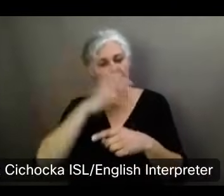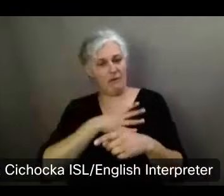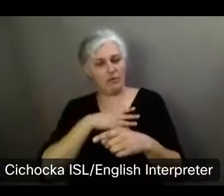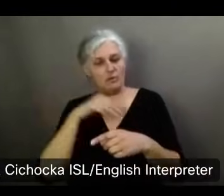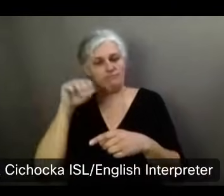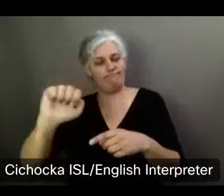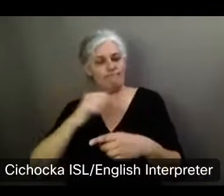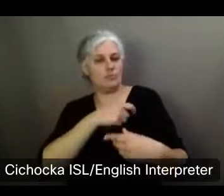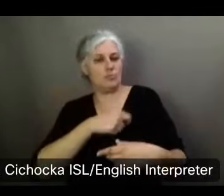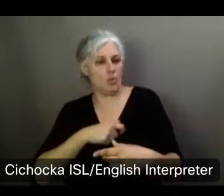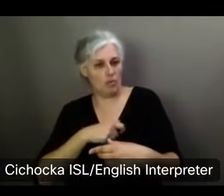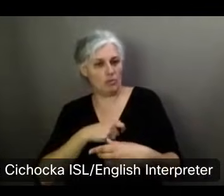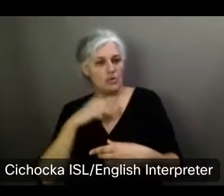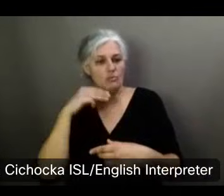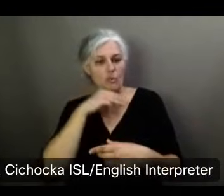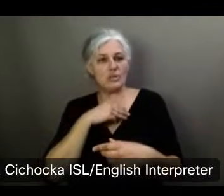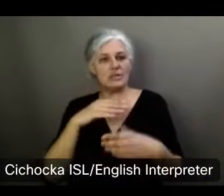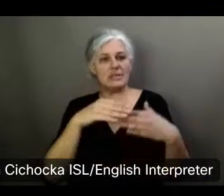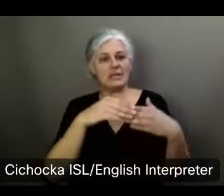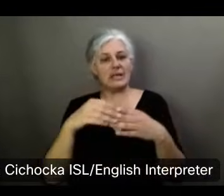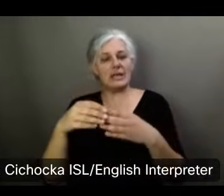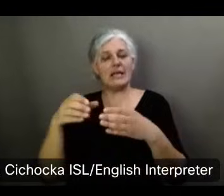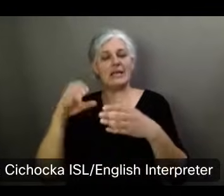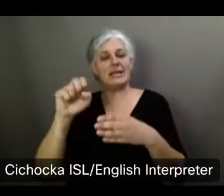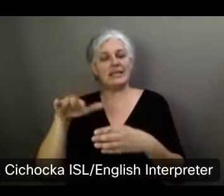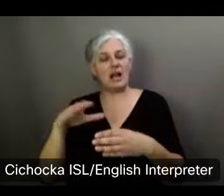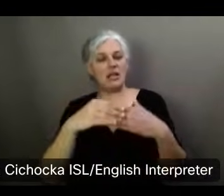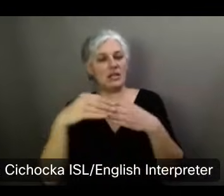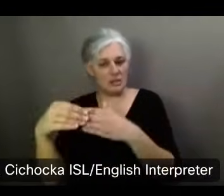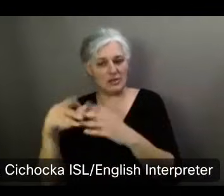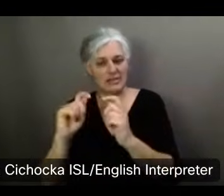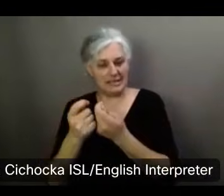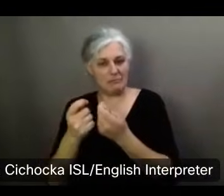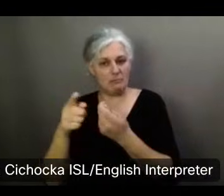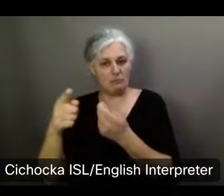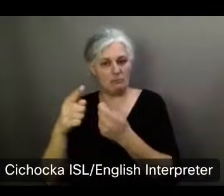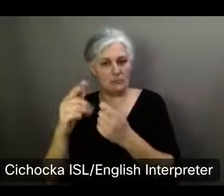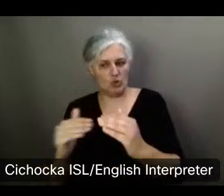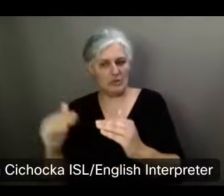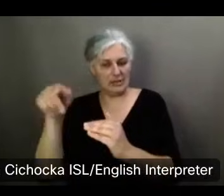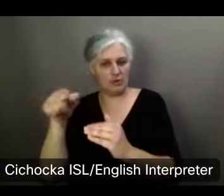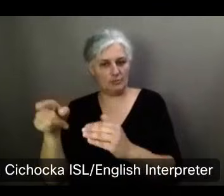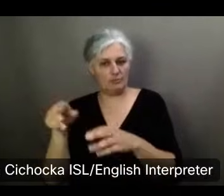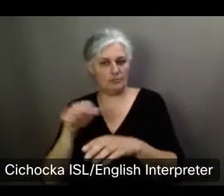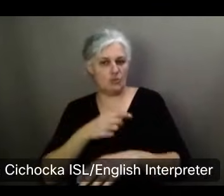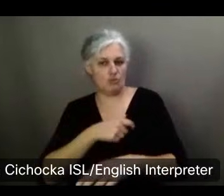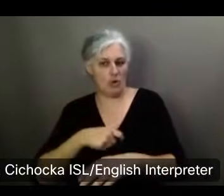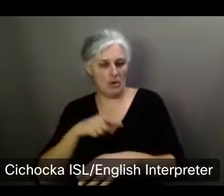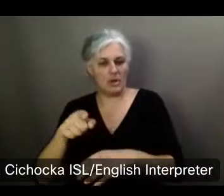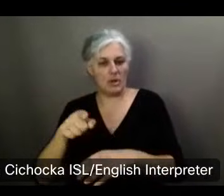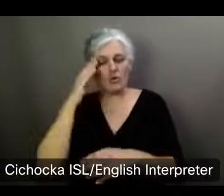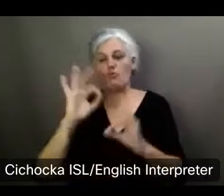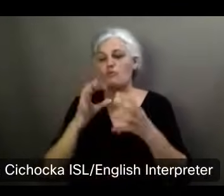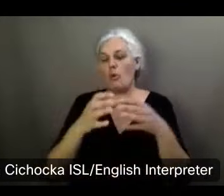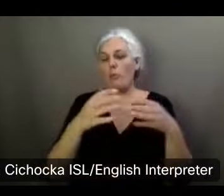in terms of that clinical leadership. And as part of the senior leadership team, I know even that group of our leaders